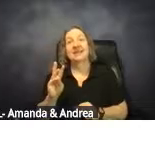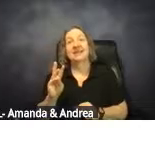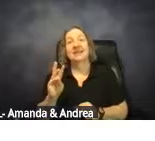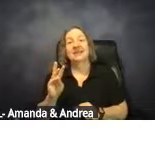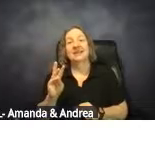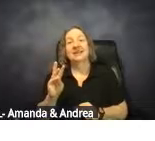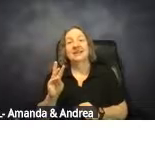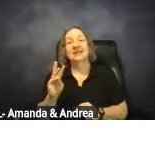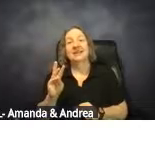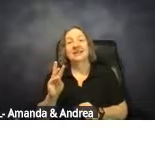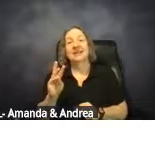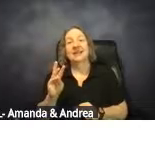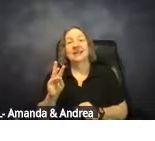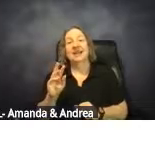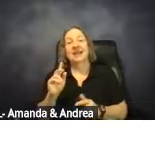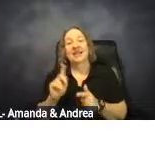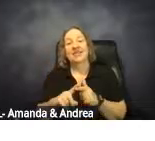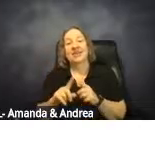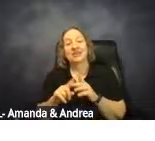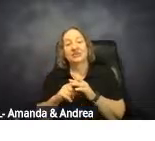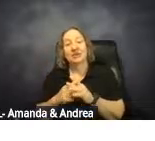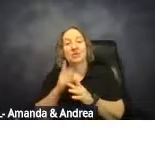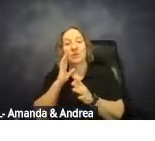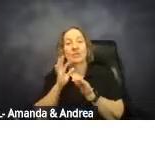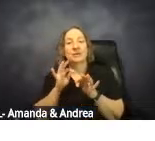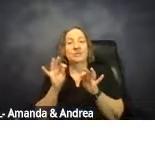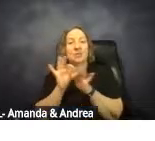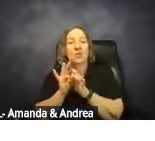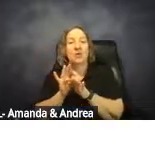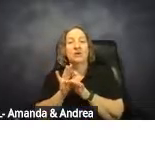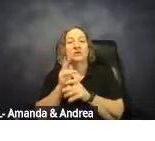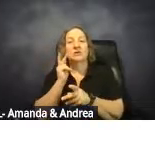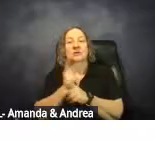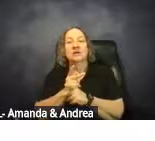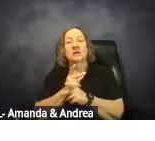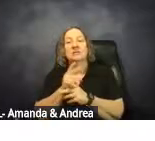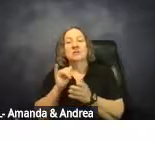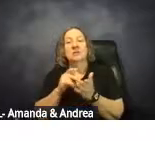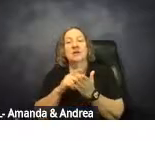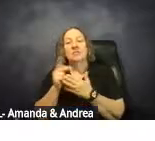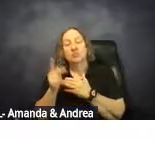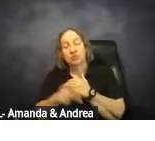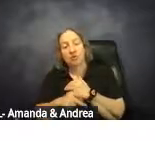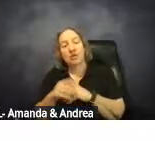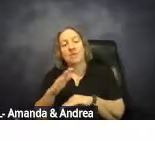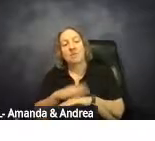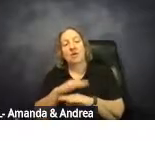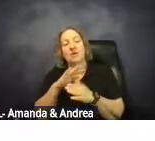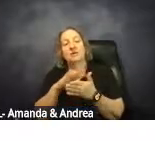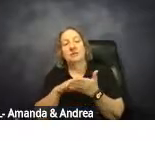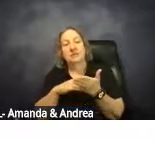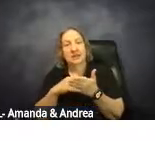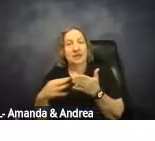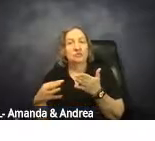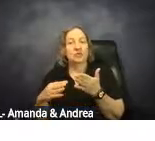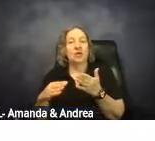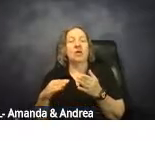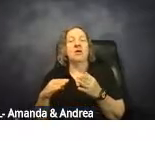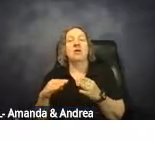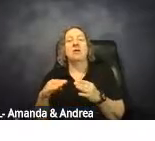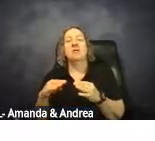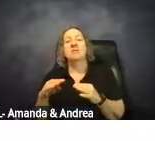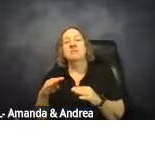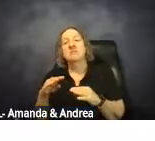into start is going to be key important to keeping the program on schedule, meeting that in-water